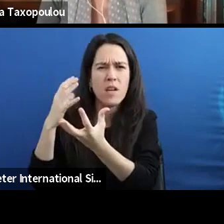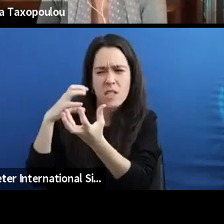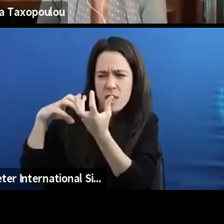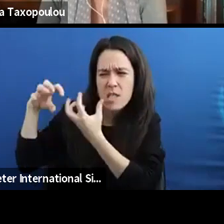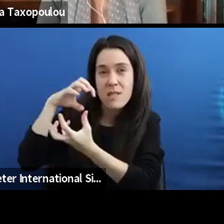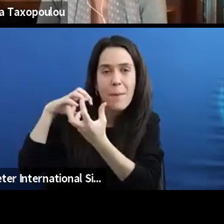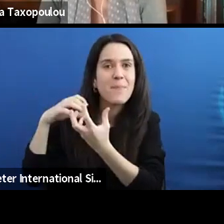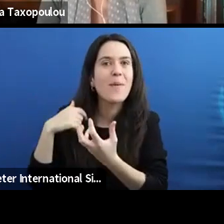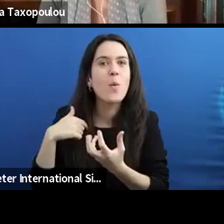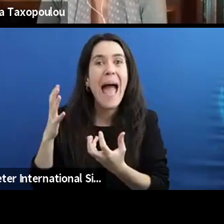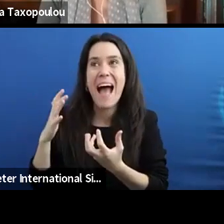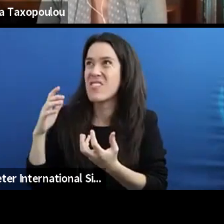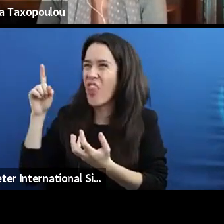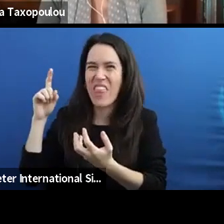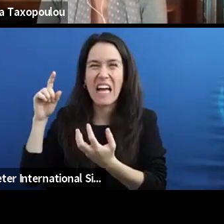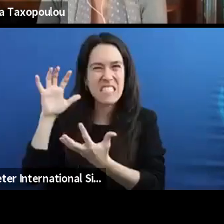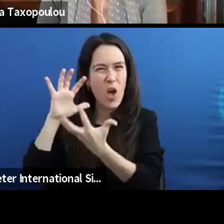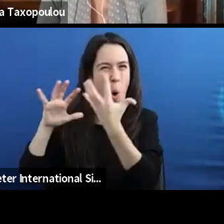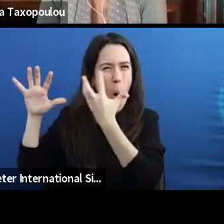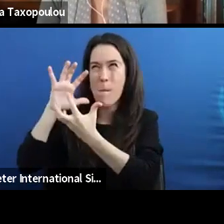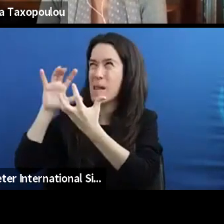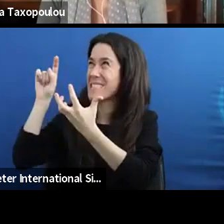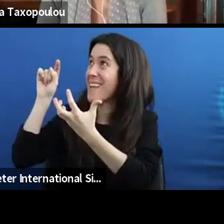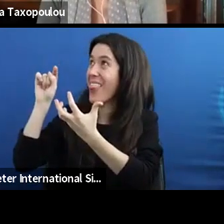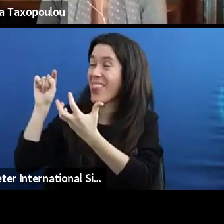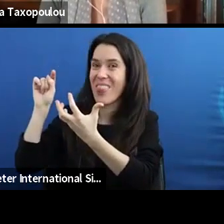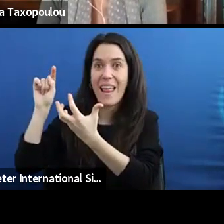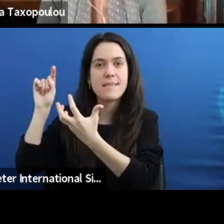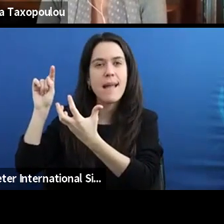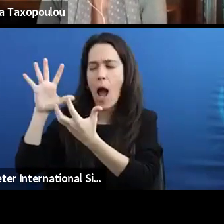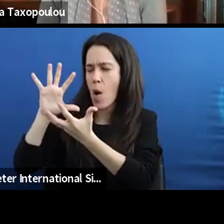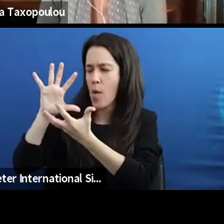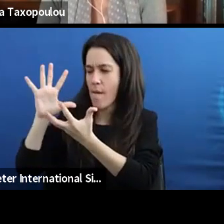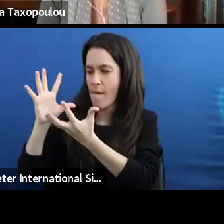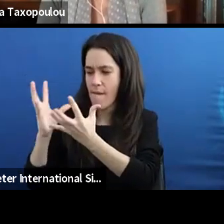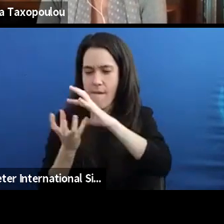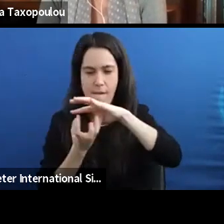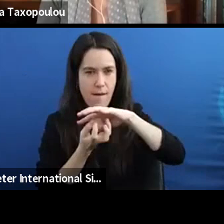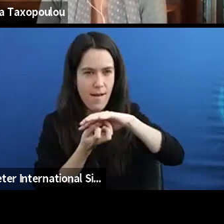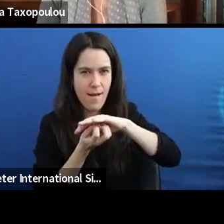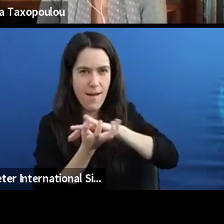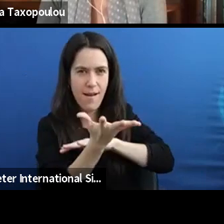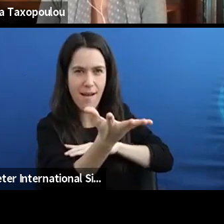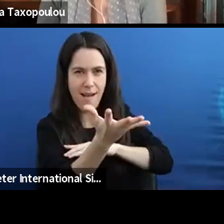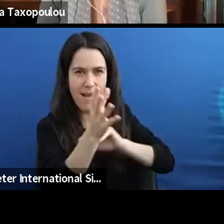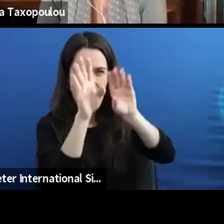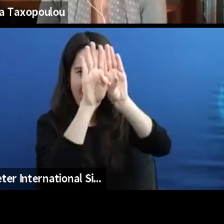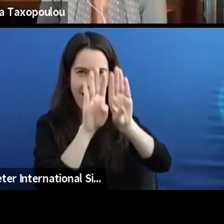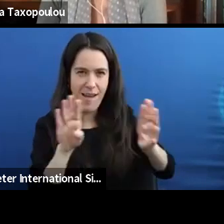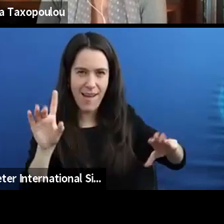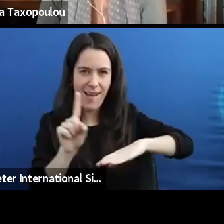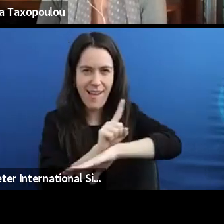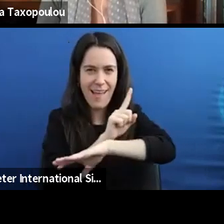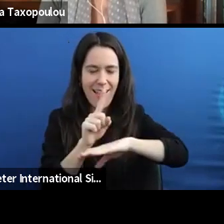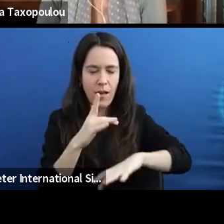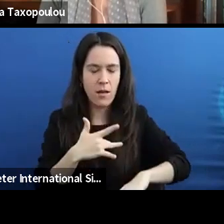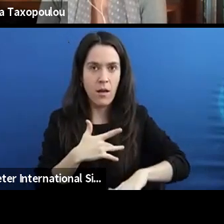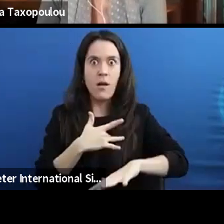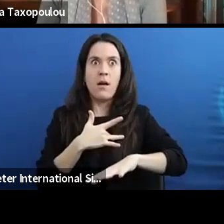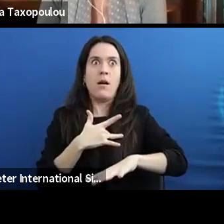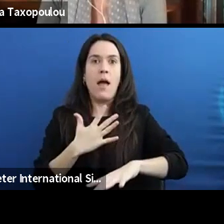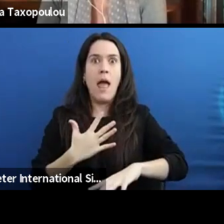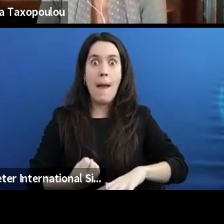way to touch the people, to reach the people in an emotional way. This is the most